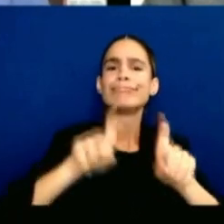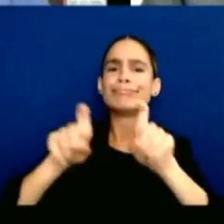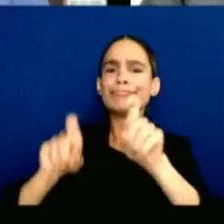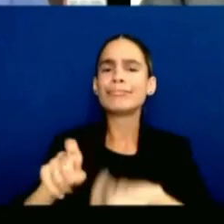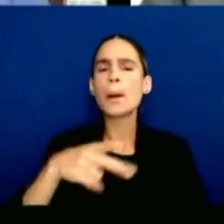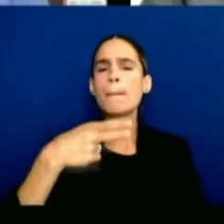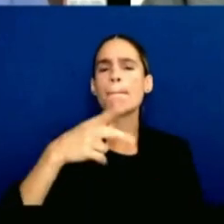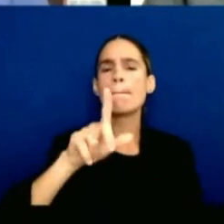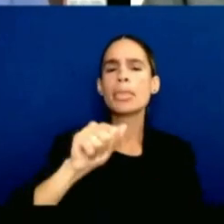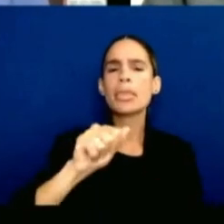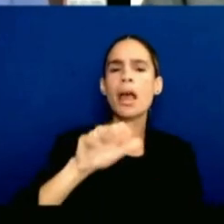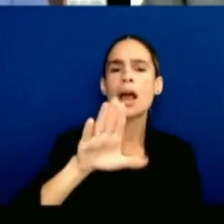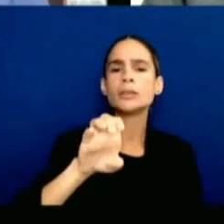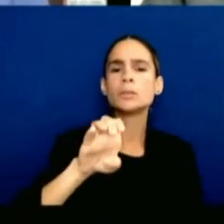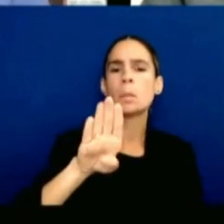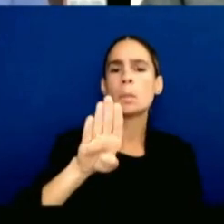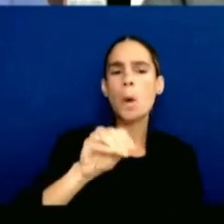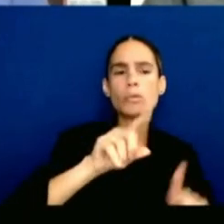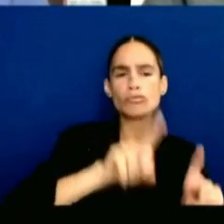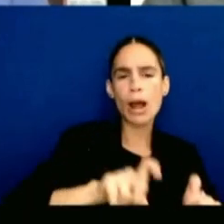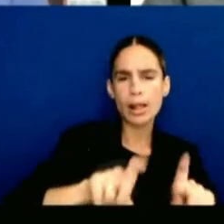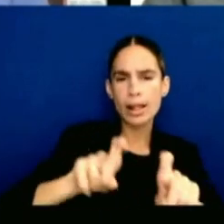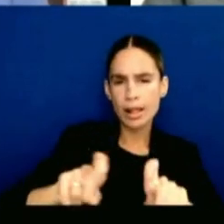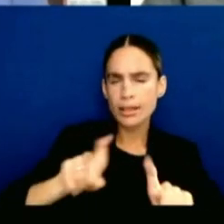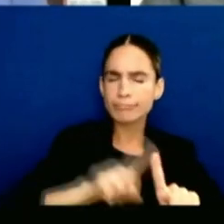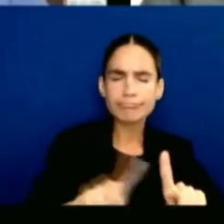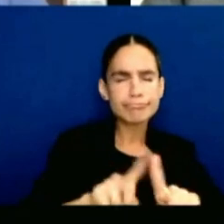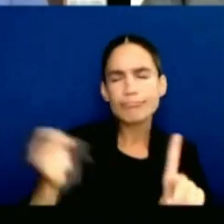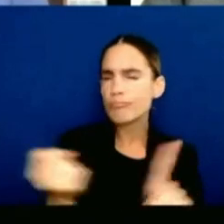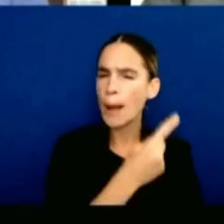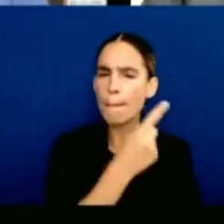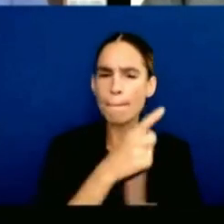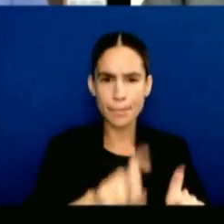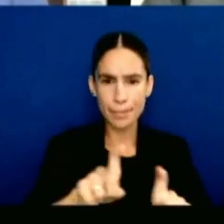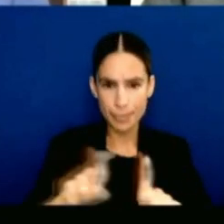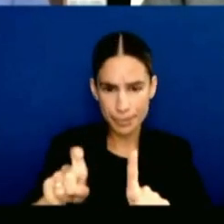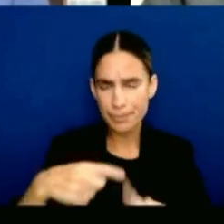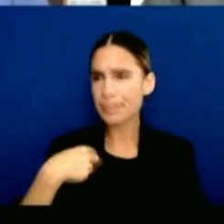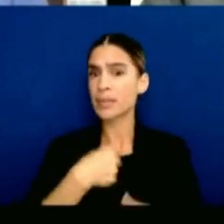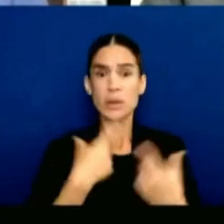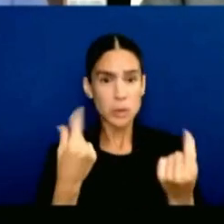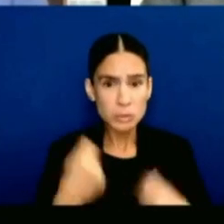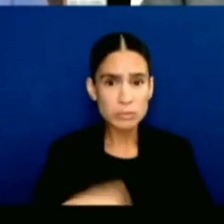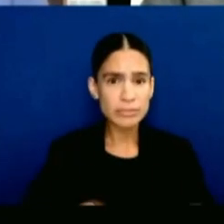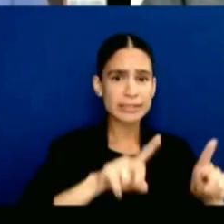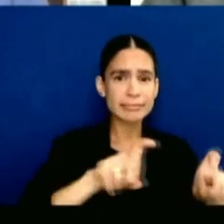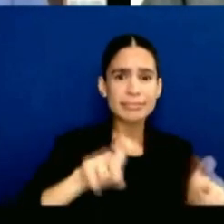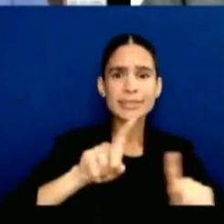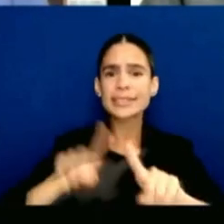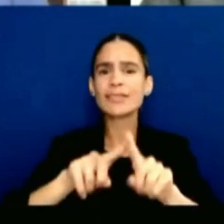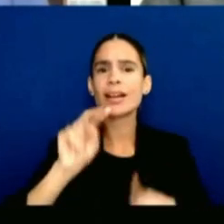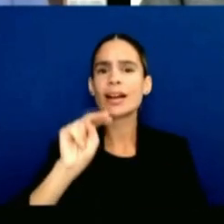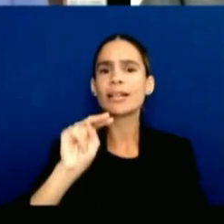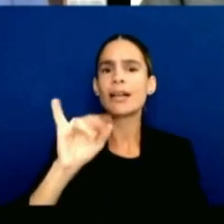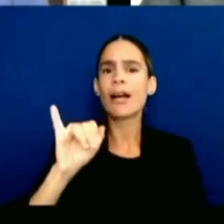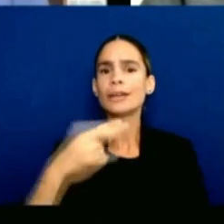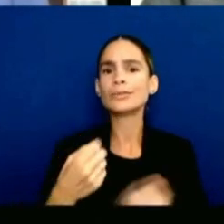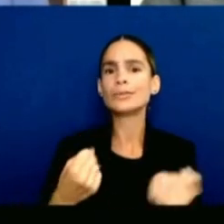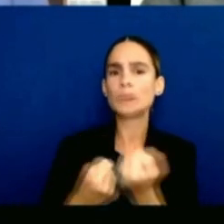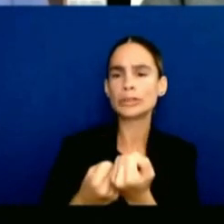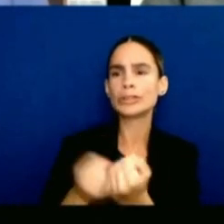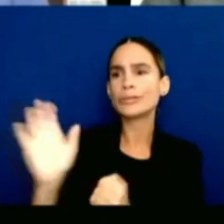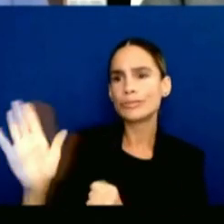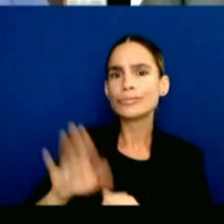disease. Remdesivir, in an NIH-sponsored trial, over 1,000 individuals, was shown to diminish the time